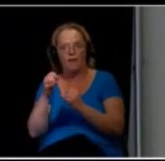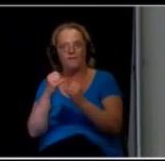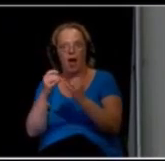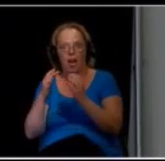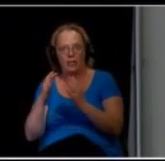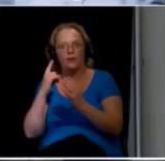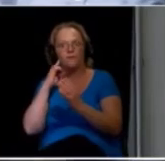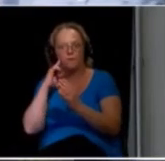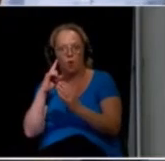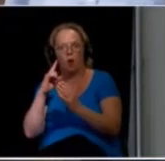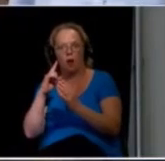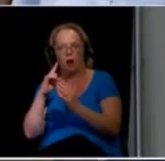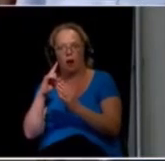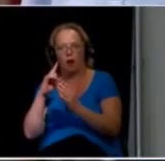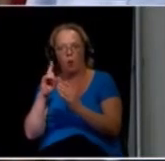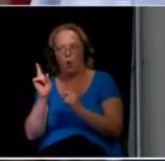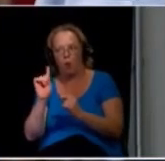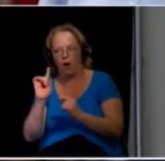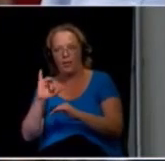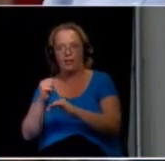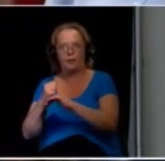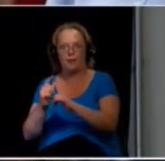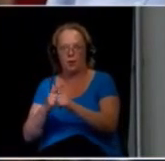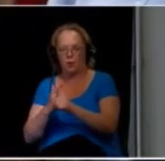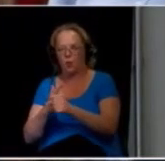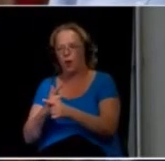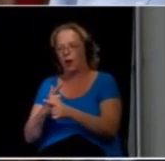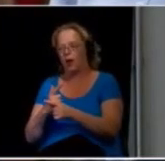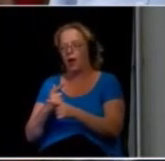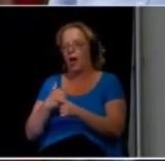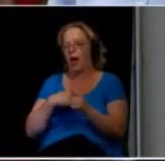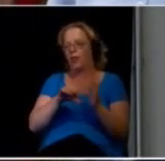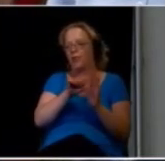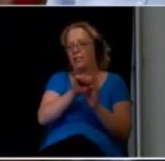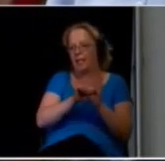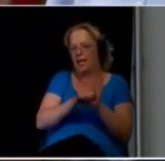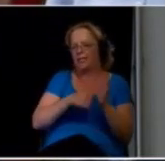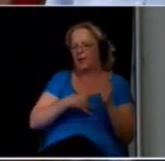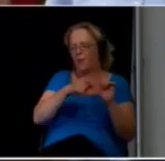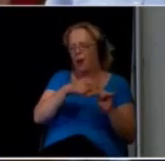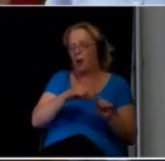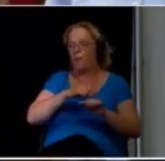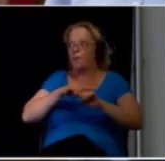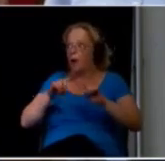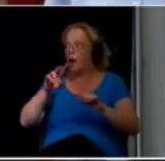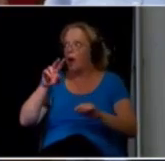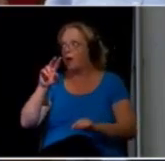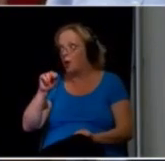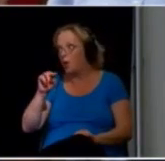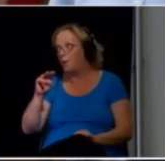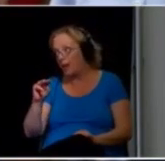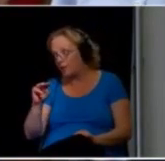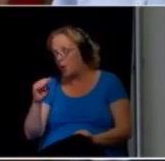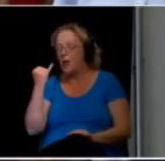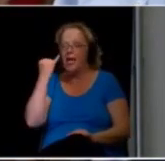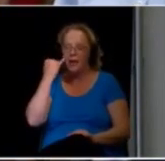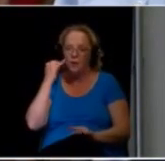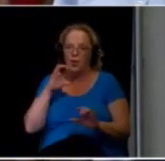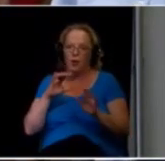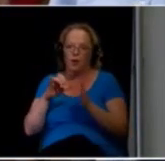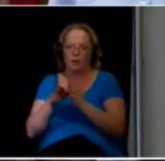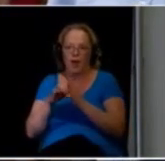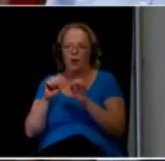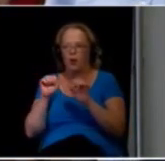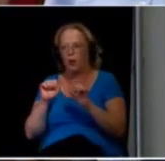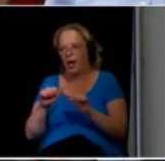Some of the other states, they have lots of things going for them. For New Mexico, if you did this, you could be what Microsoft